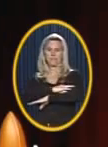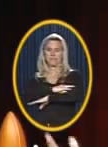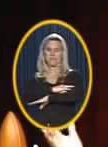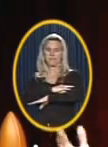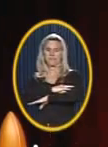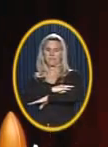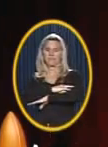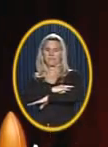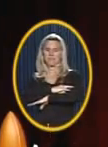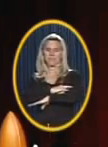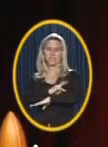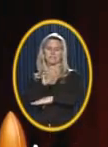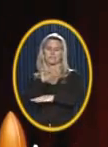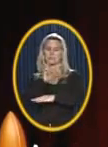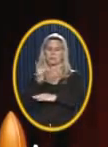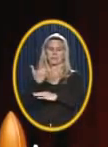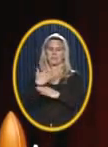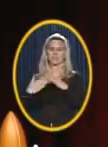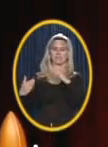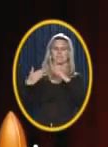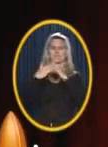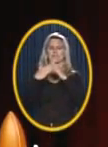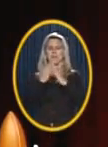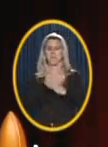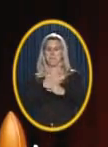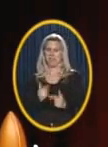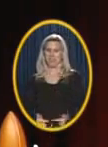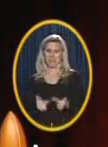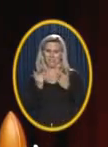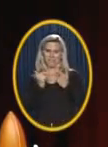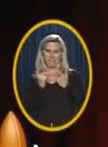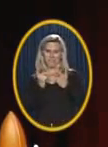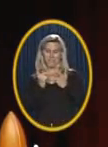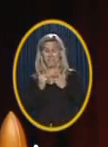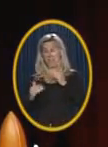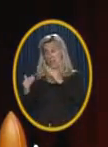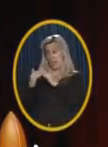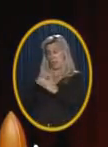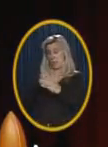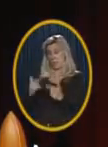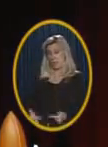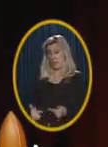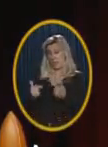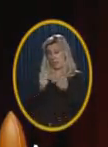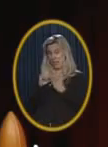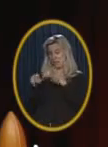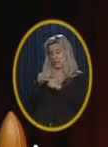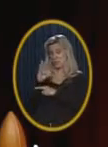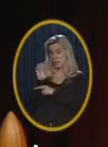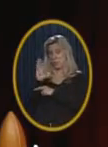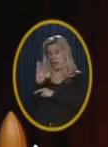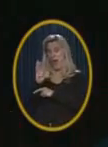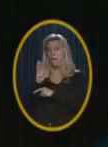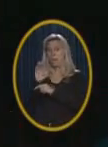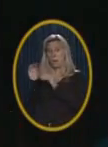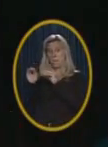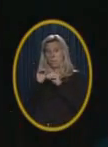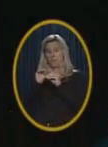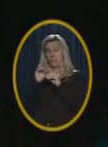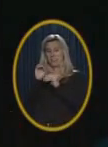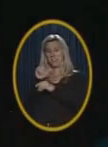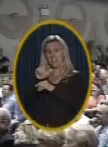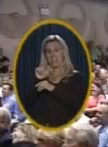It was certainly one of the highlights of my life. And highlight of my life is when Bob put the landing gear down.